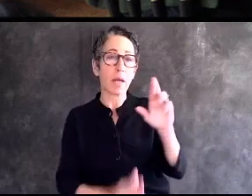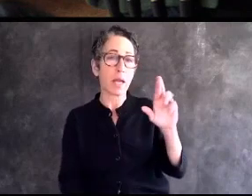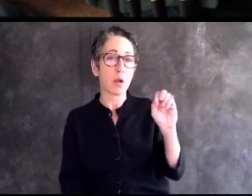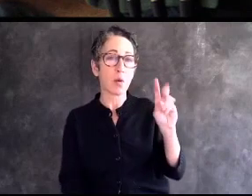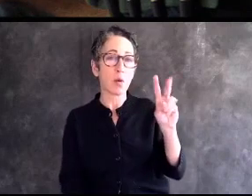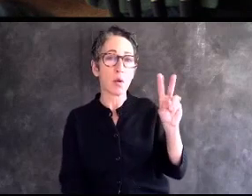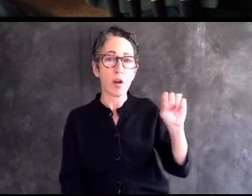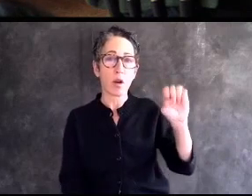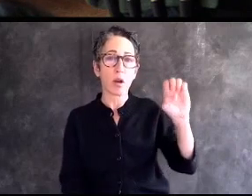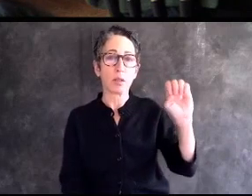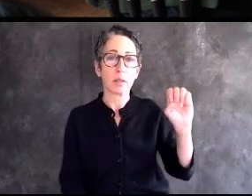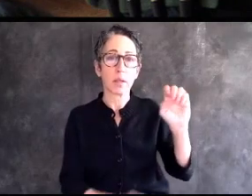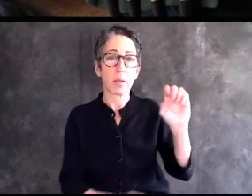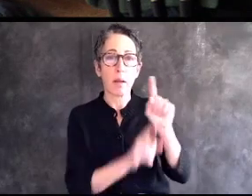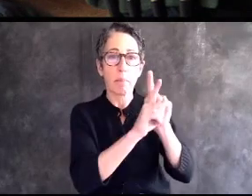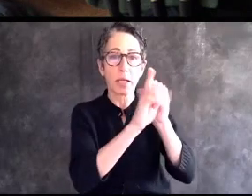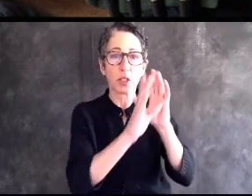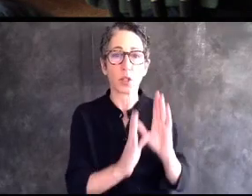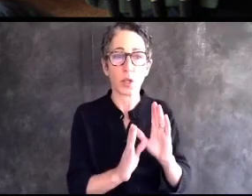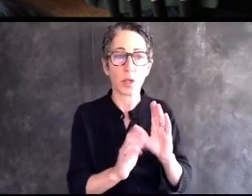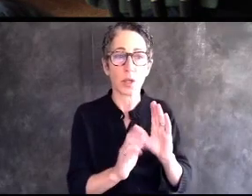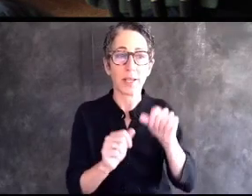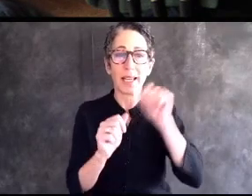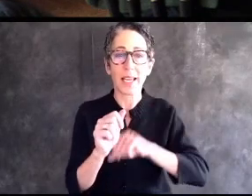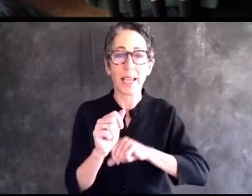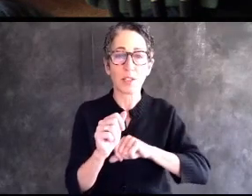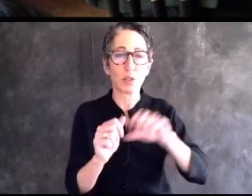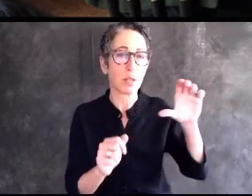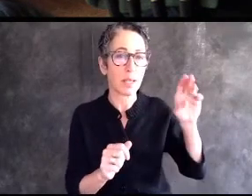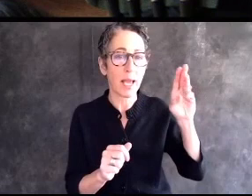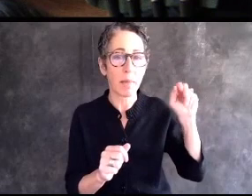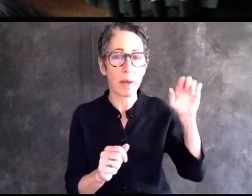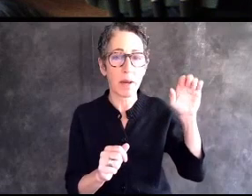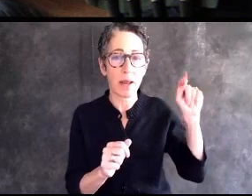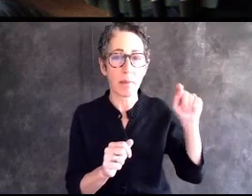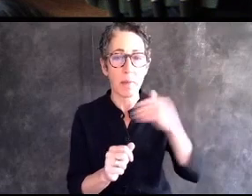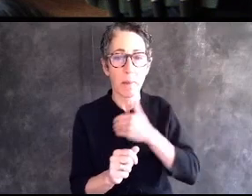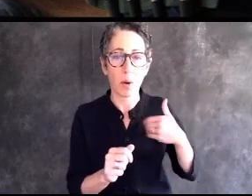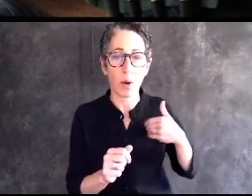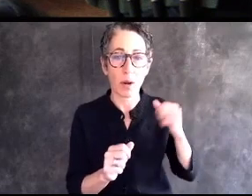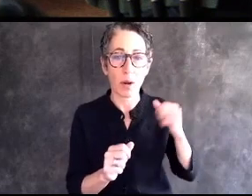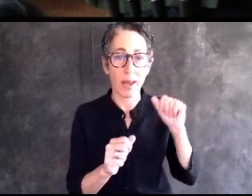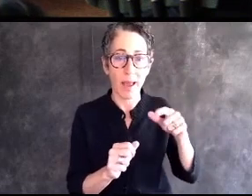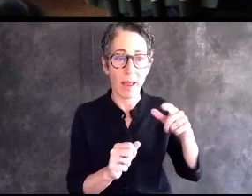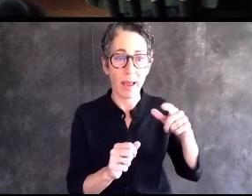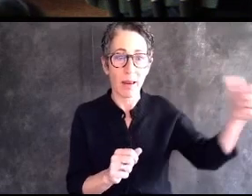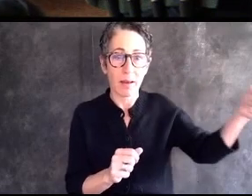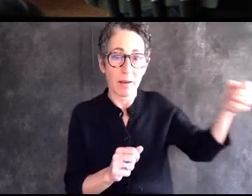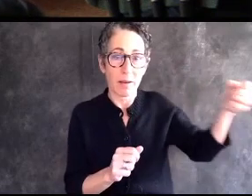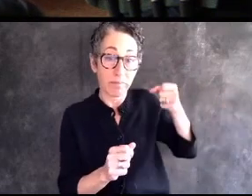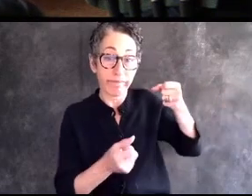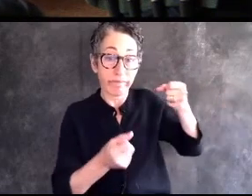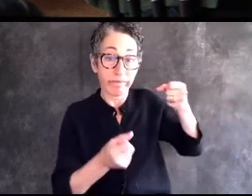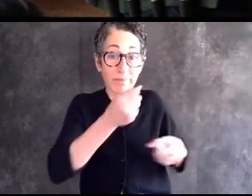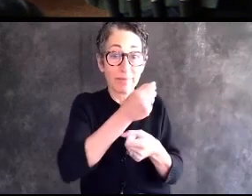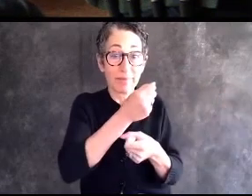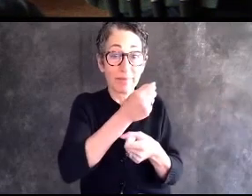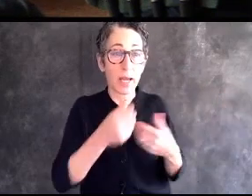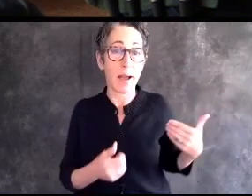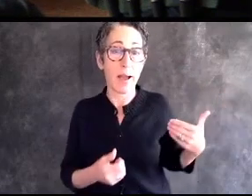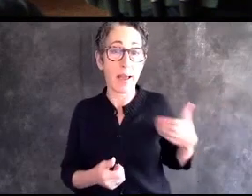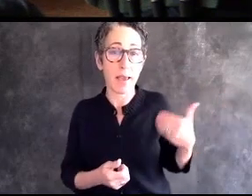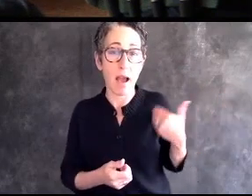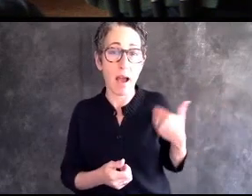can appoint one or two people younger 35 as reverse mentors. I was once, but I'm very old now. I'm 42,